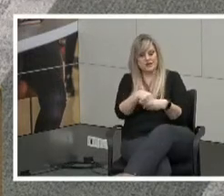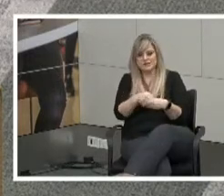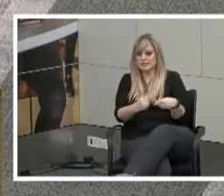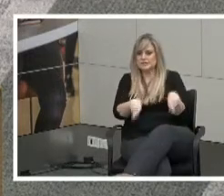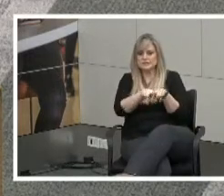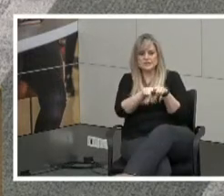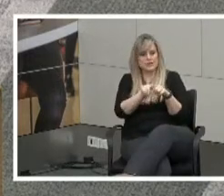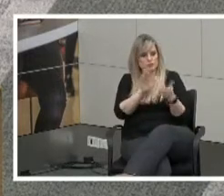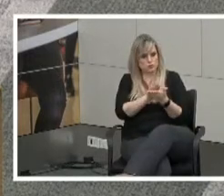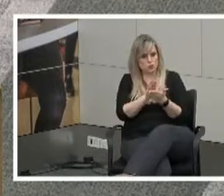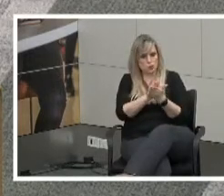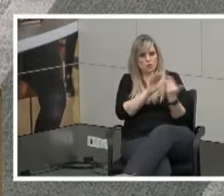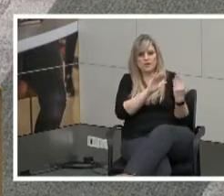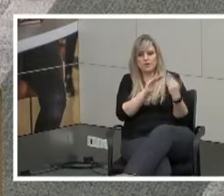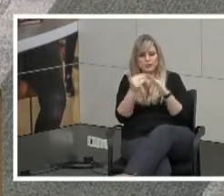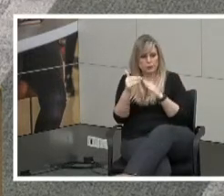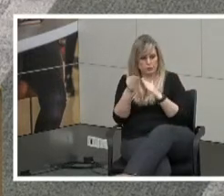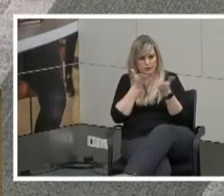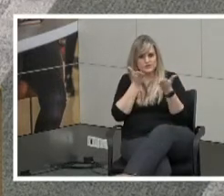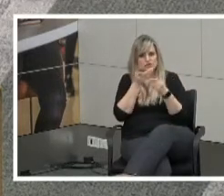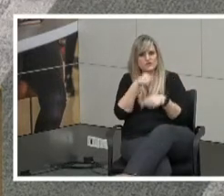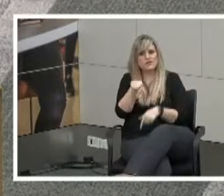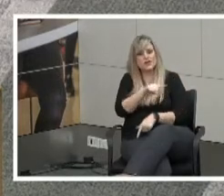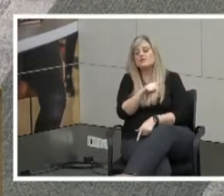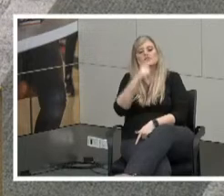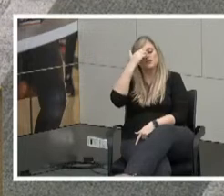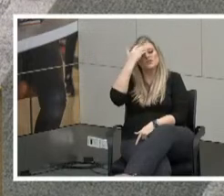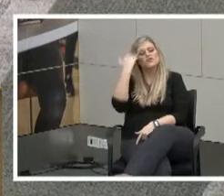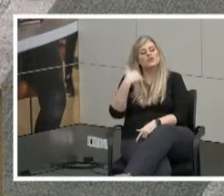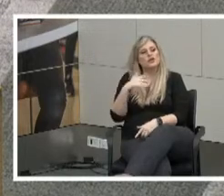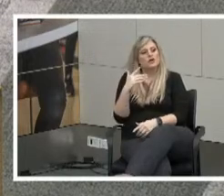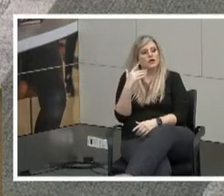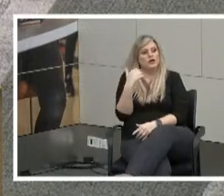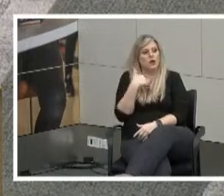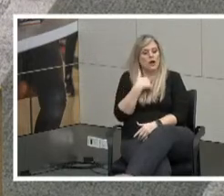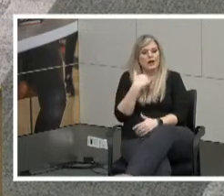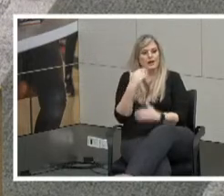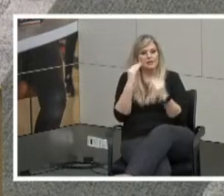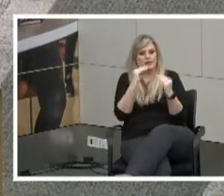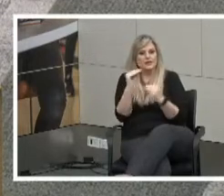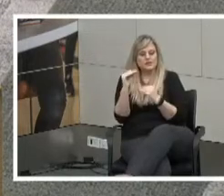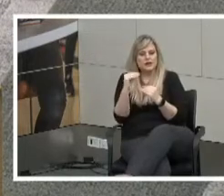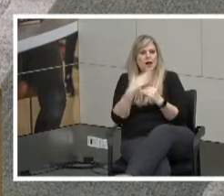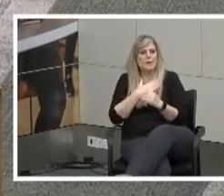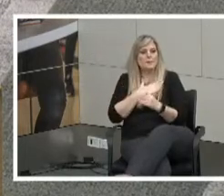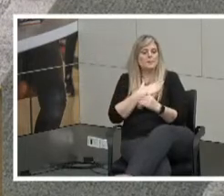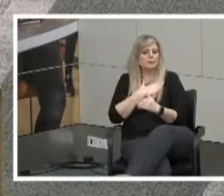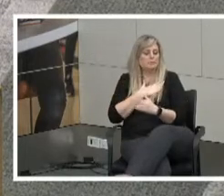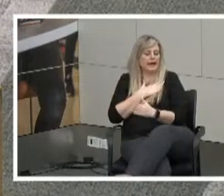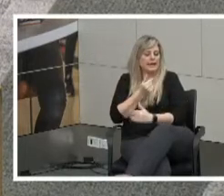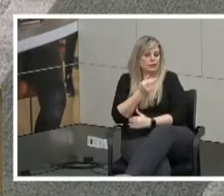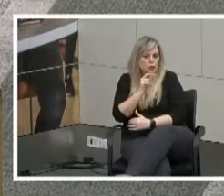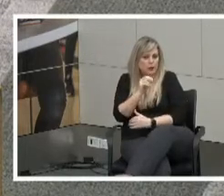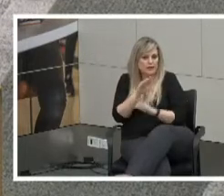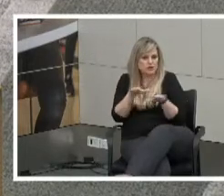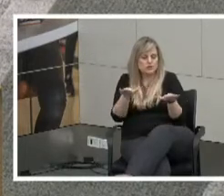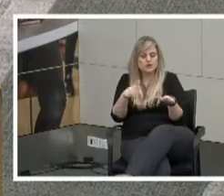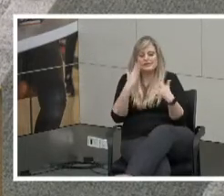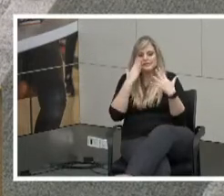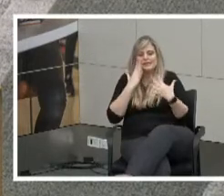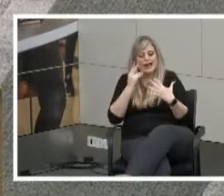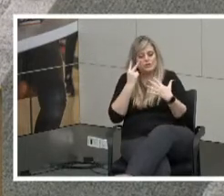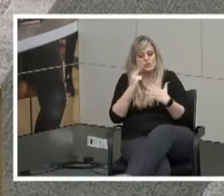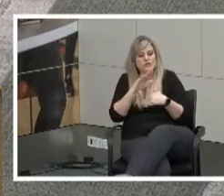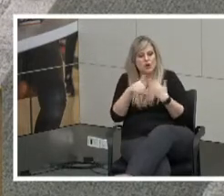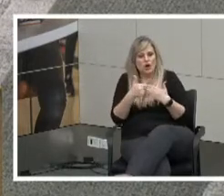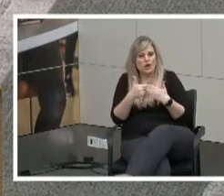Community for the last 10 years I have taught my ex- students children whom I call my grandchildren it saddens me to watch these